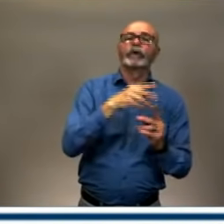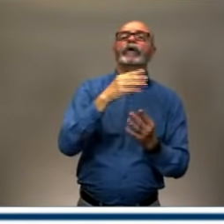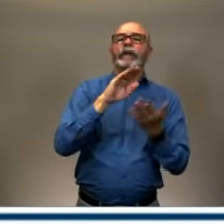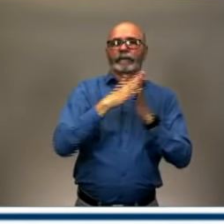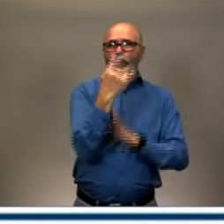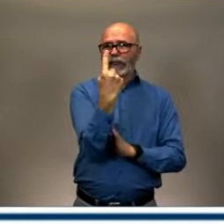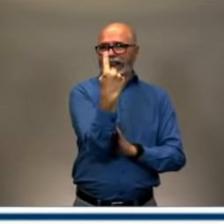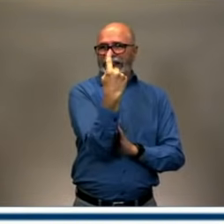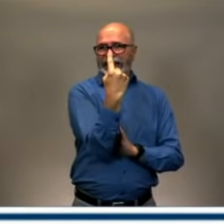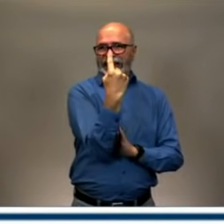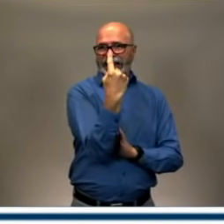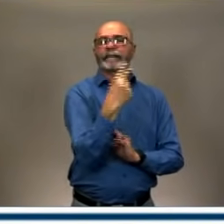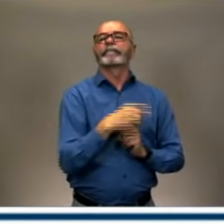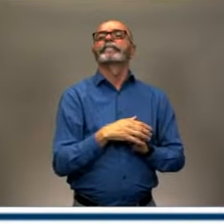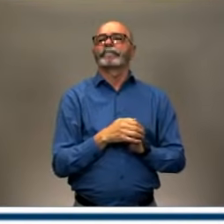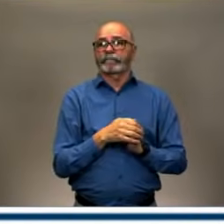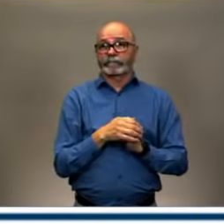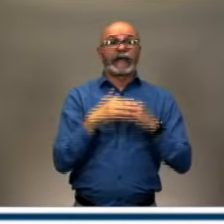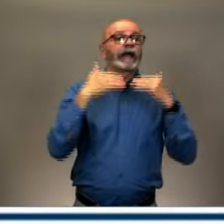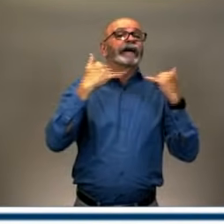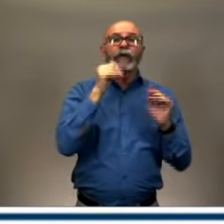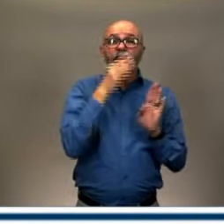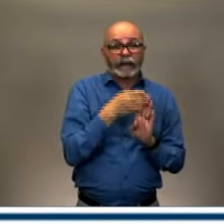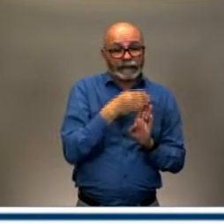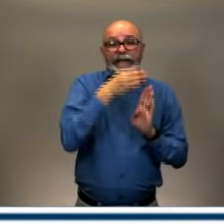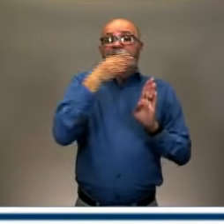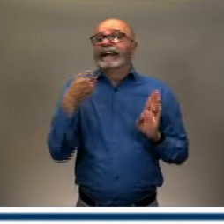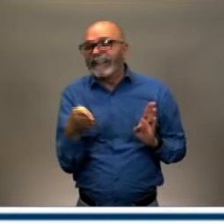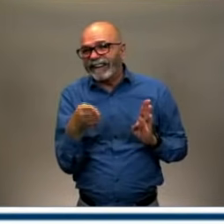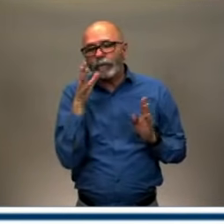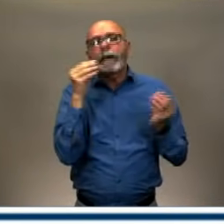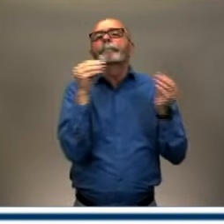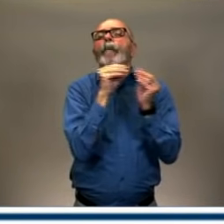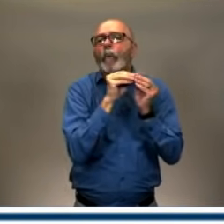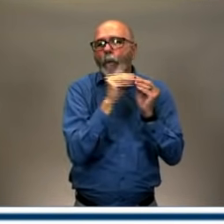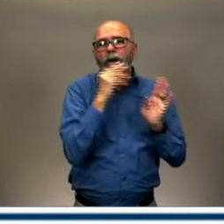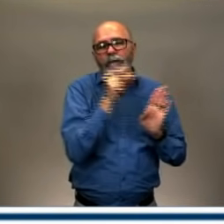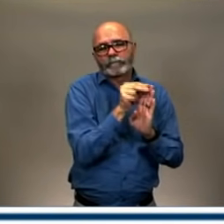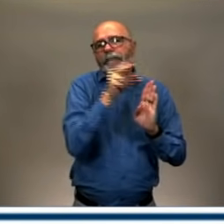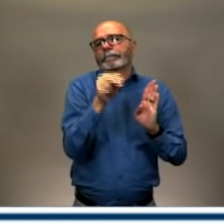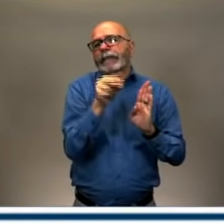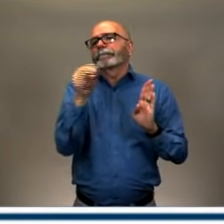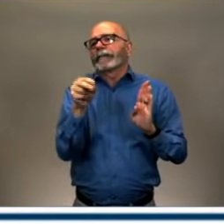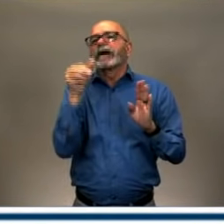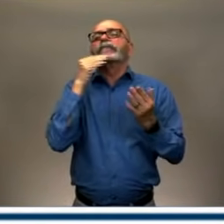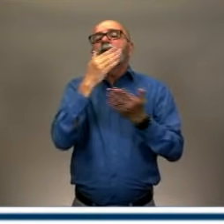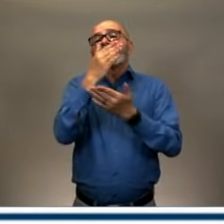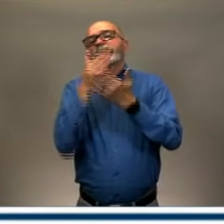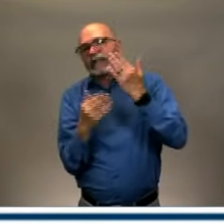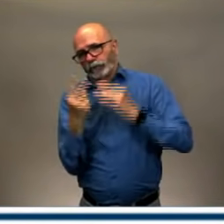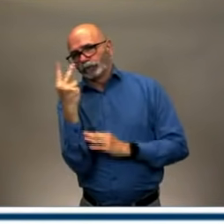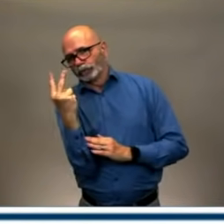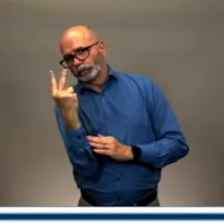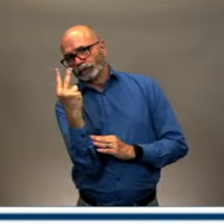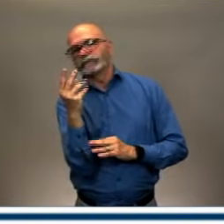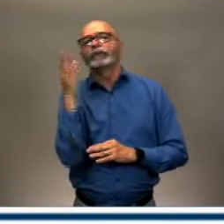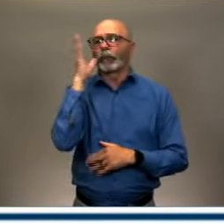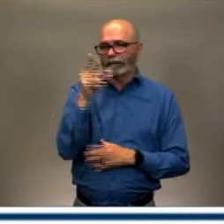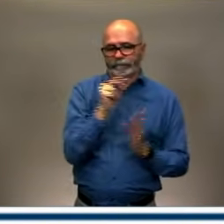to immunize the rest of them as we begin in phase 2 and move beyond that as